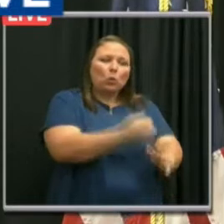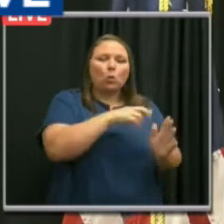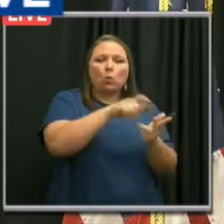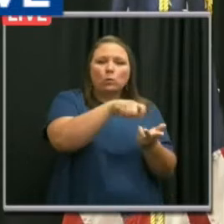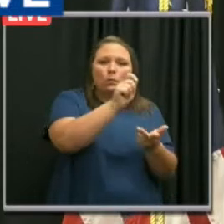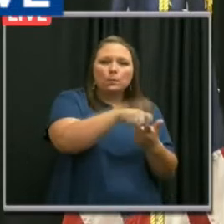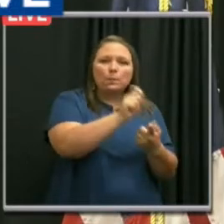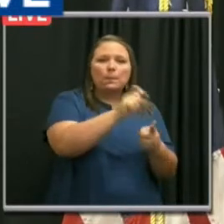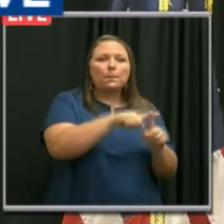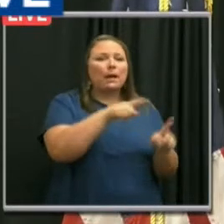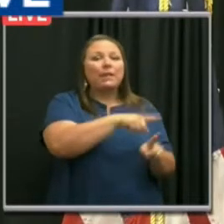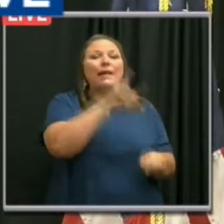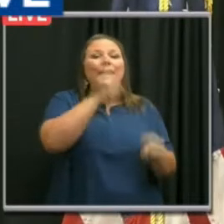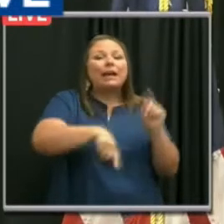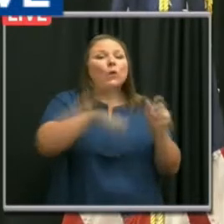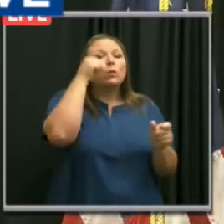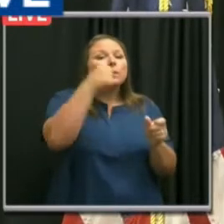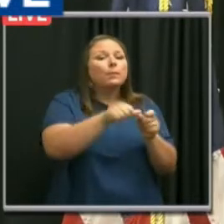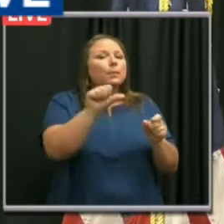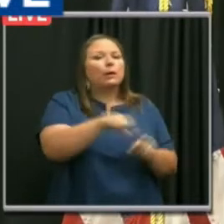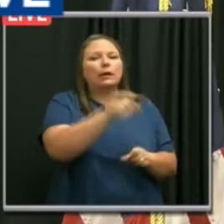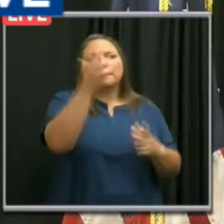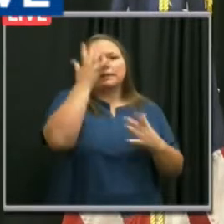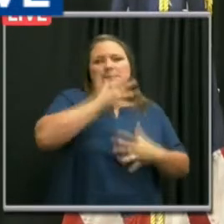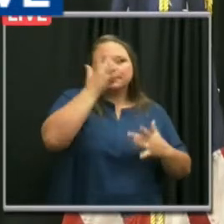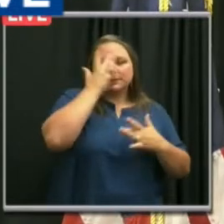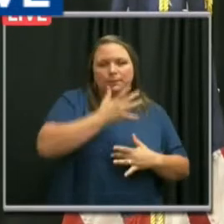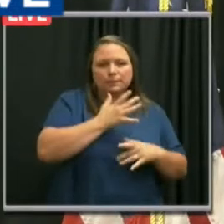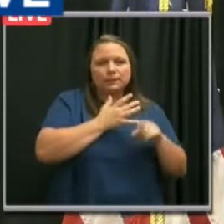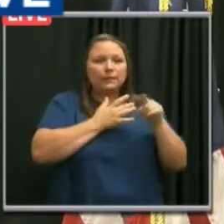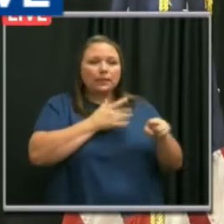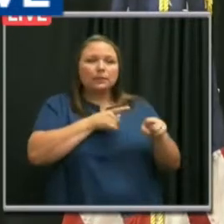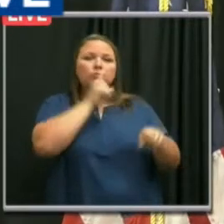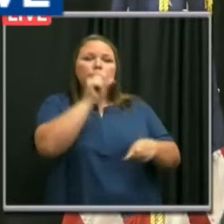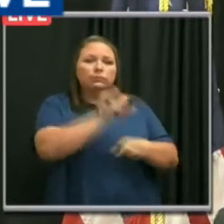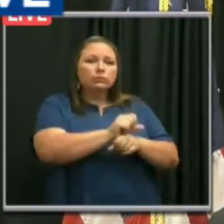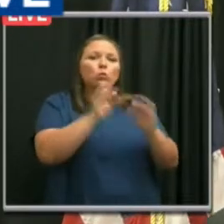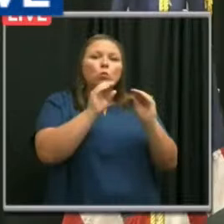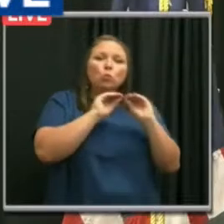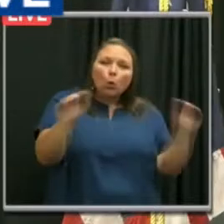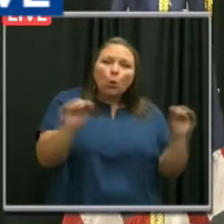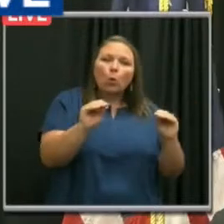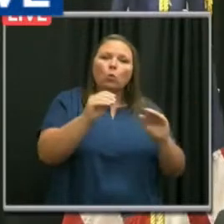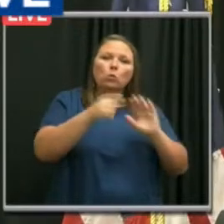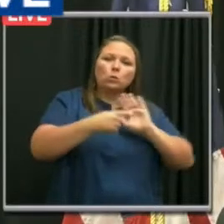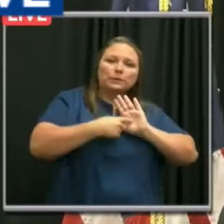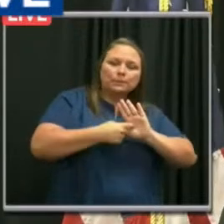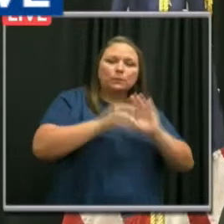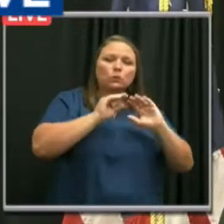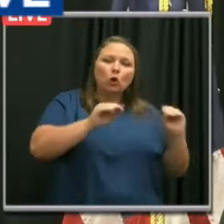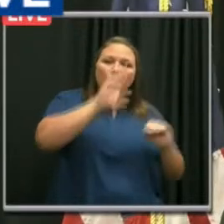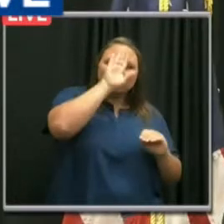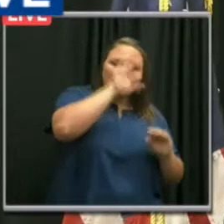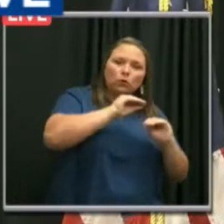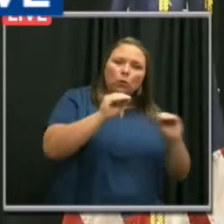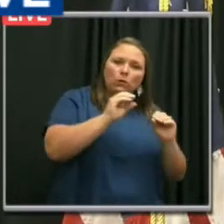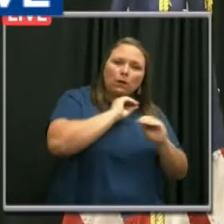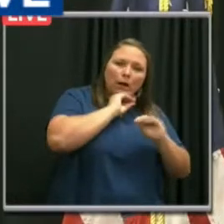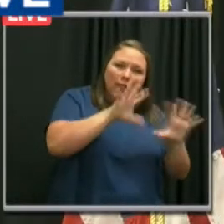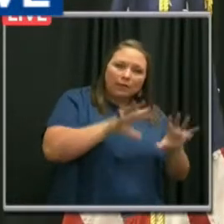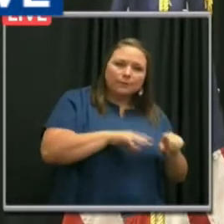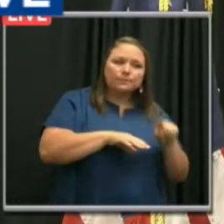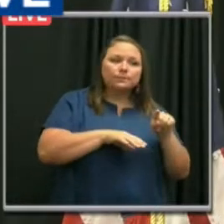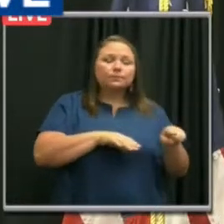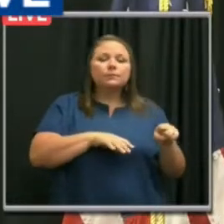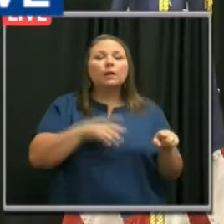they never had symptoms whatsoever with the virus. These individuals are truly asymptomatic. In the United States, we don't know